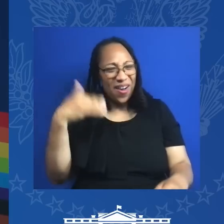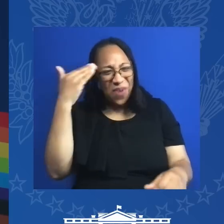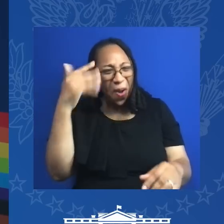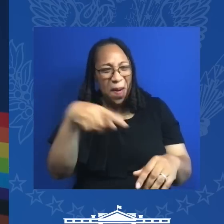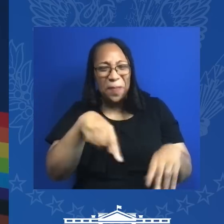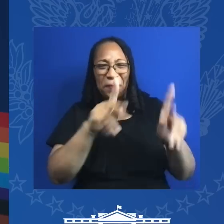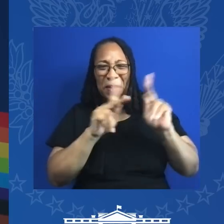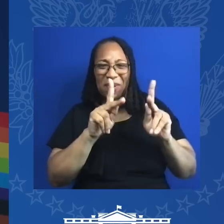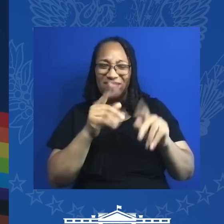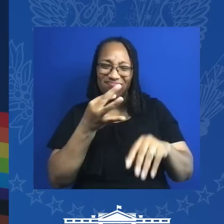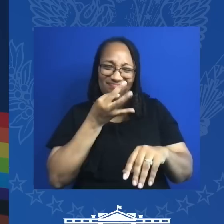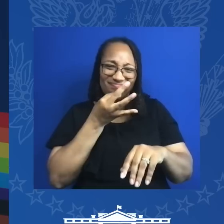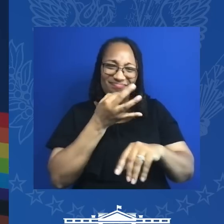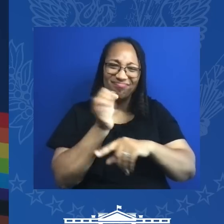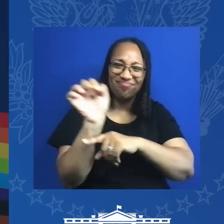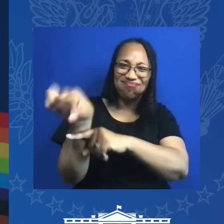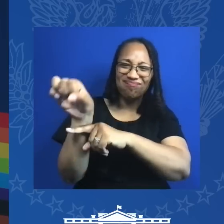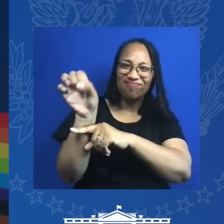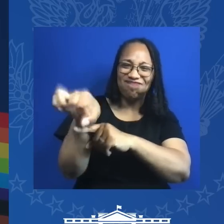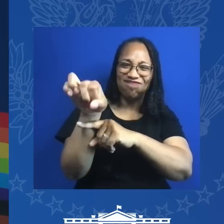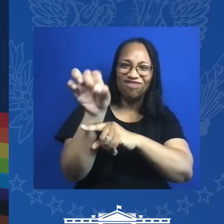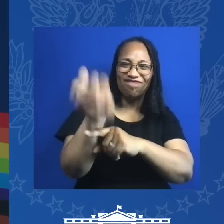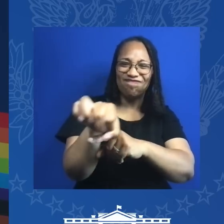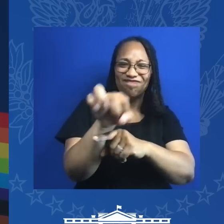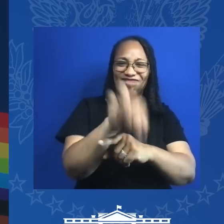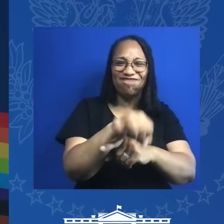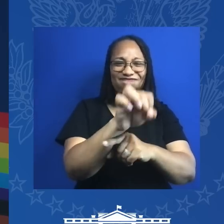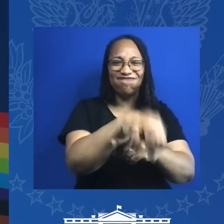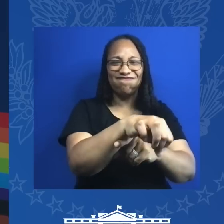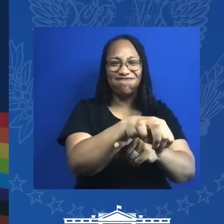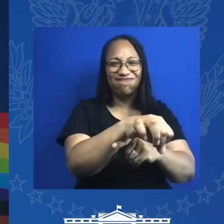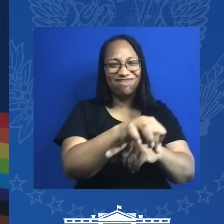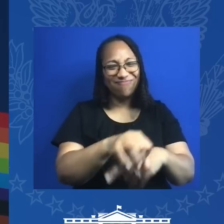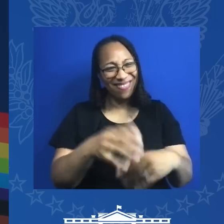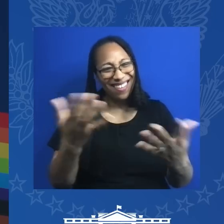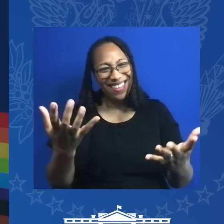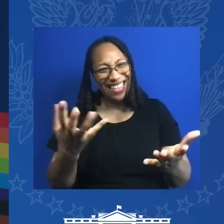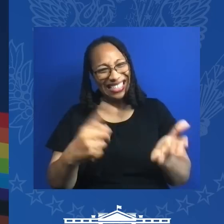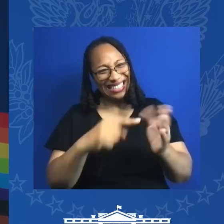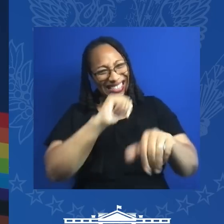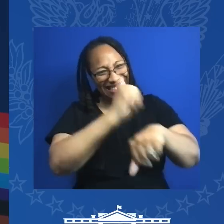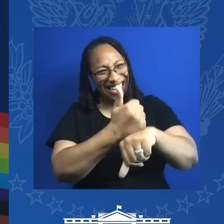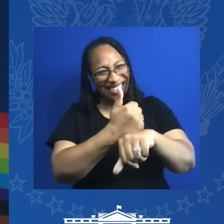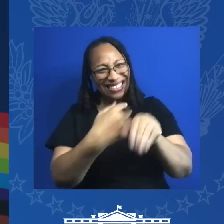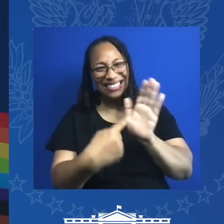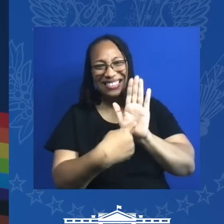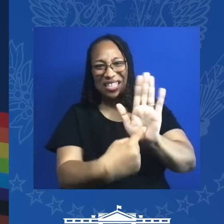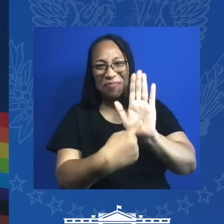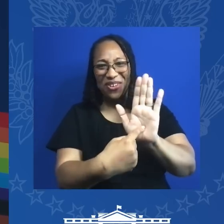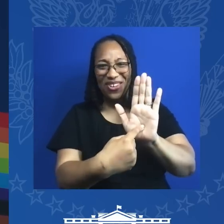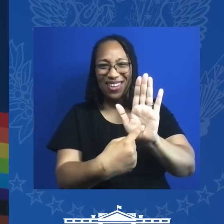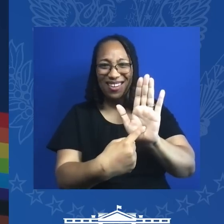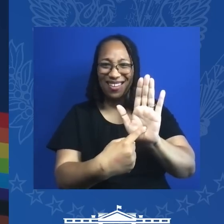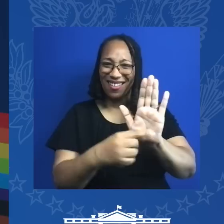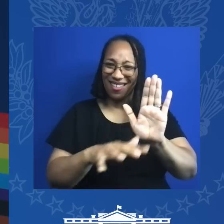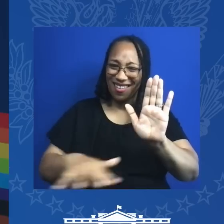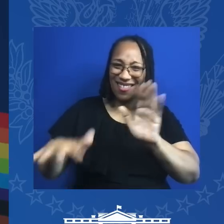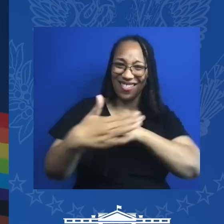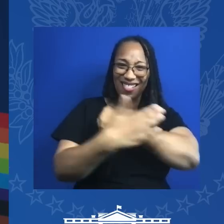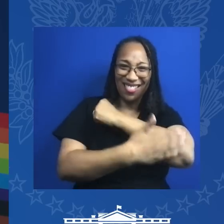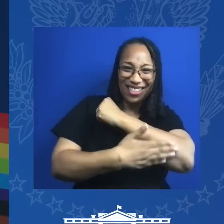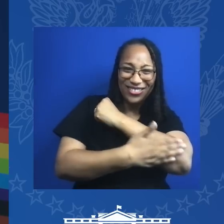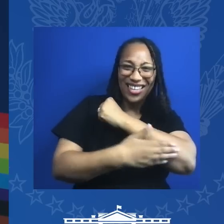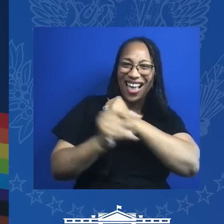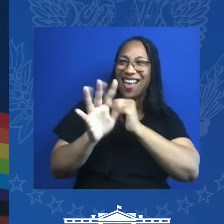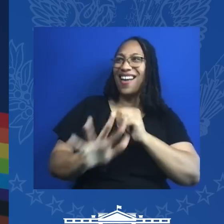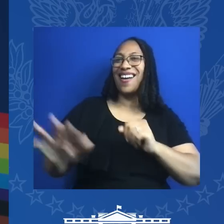for the world. You know, we all move forward when we move together with your joy, with